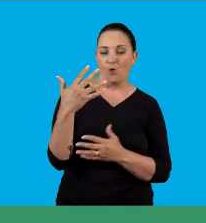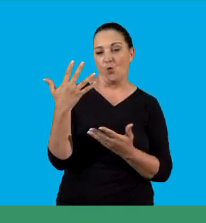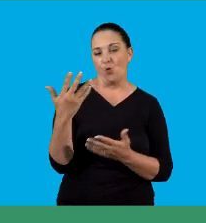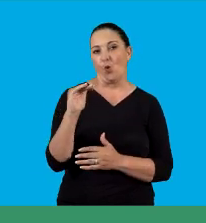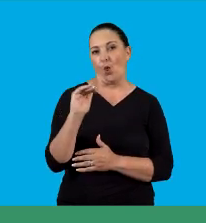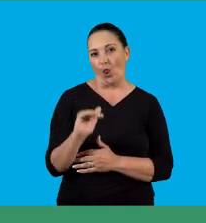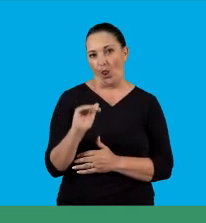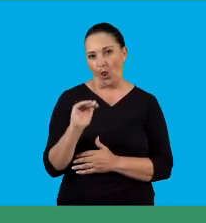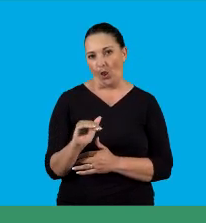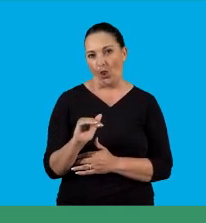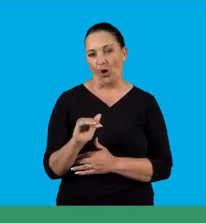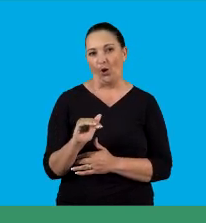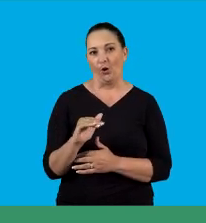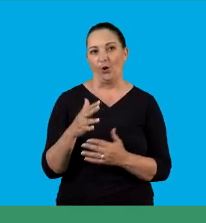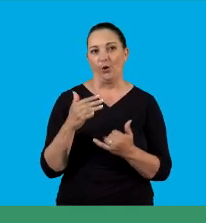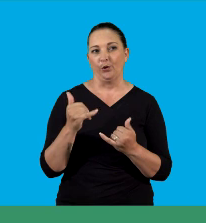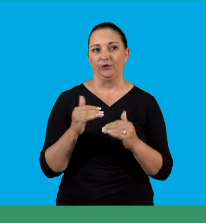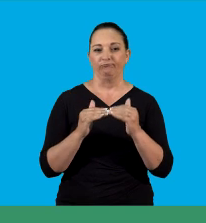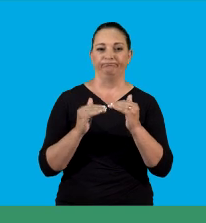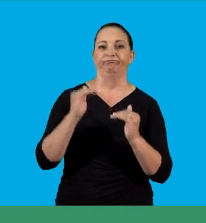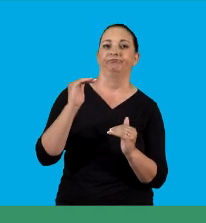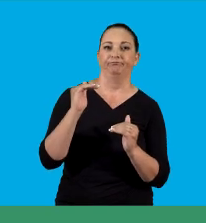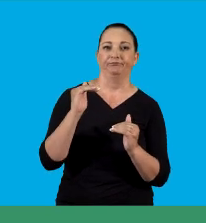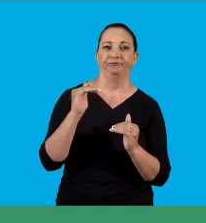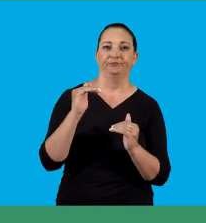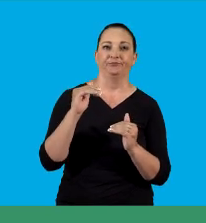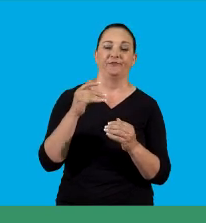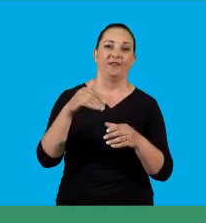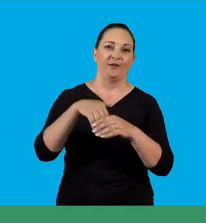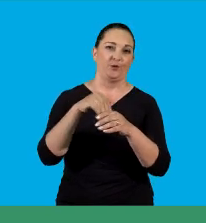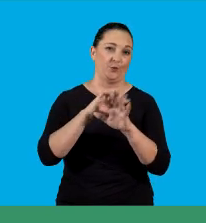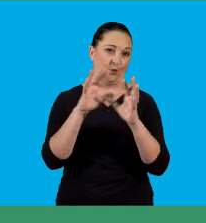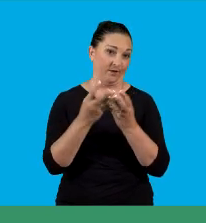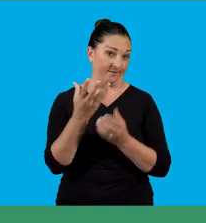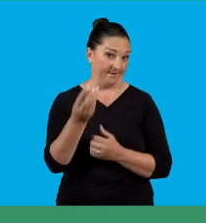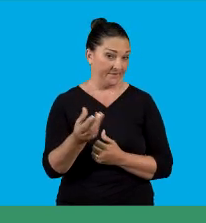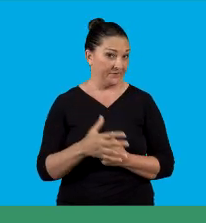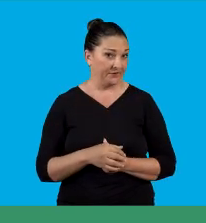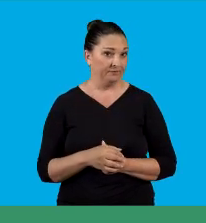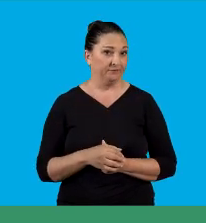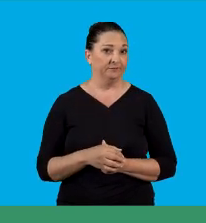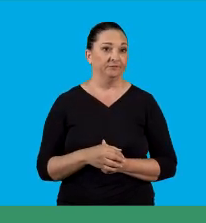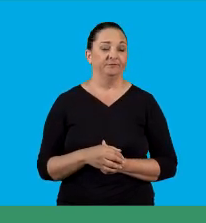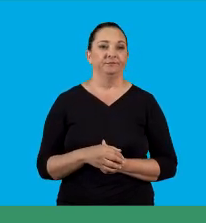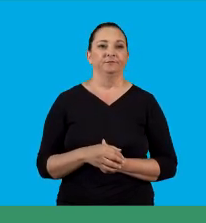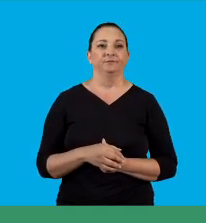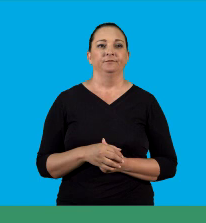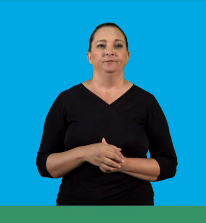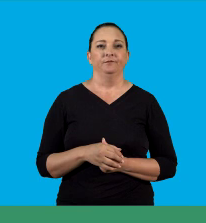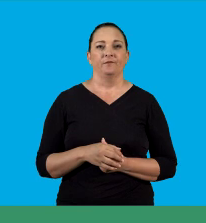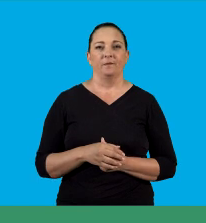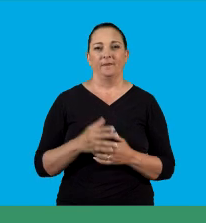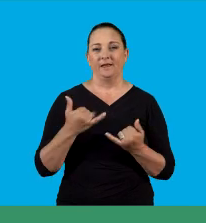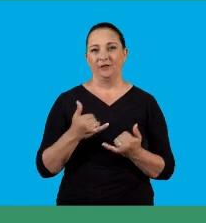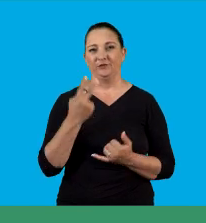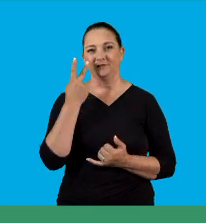of inequality in the world. So, looking at this statement, which